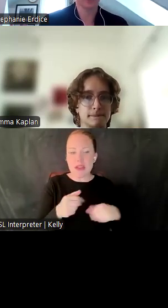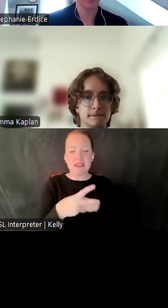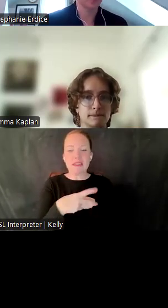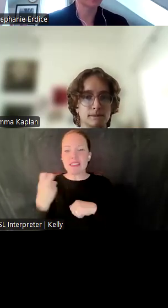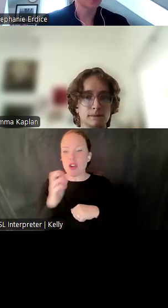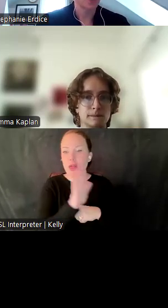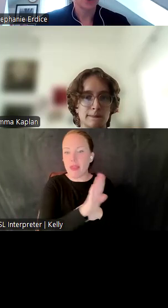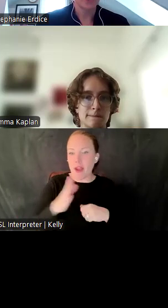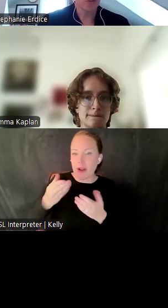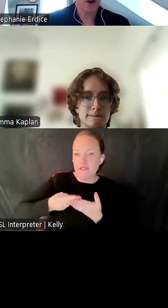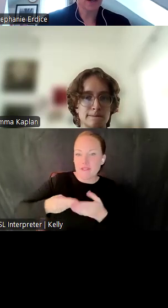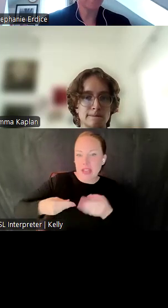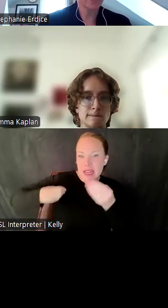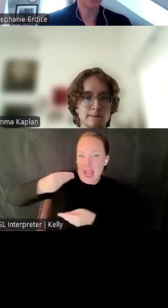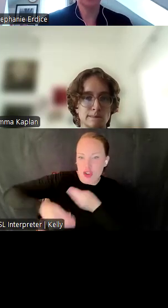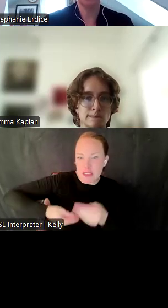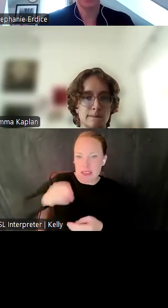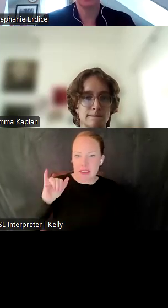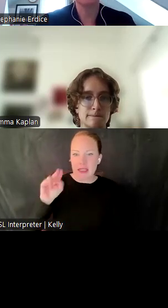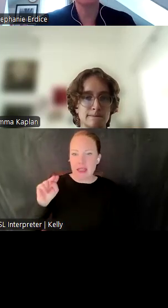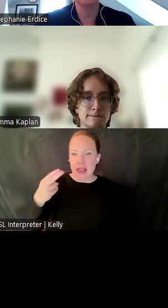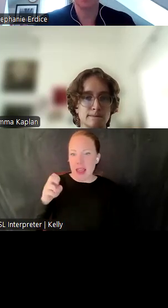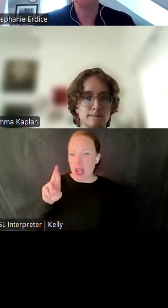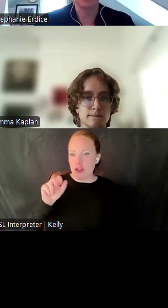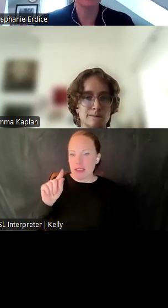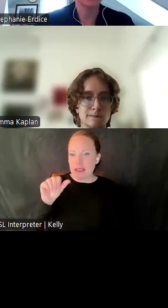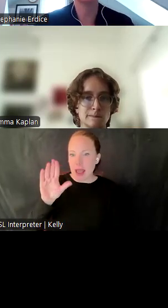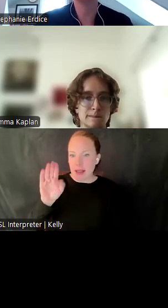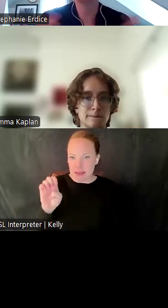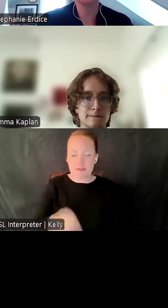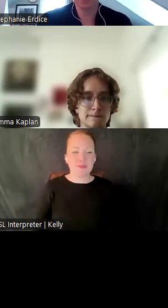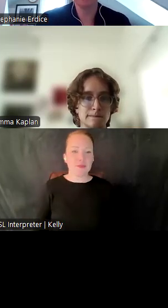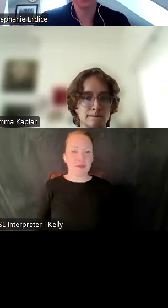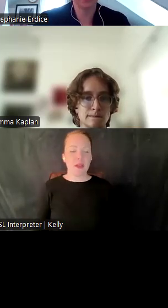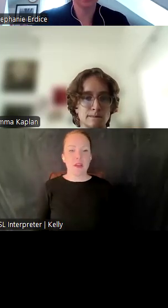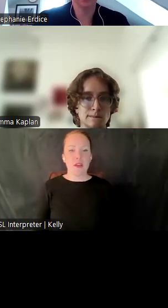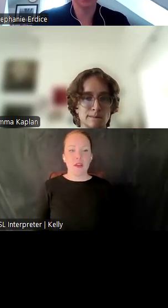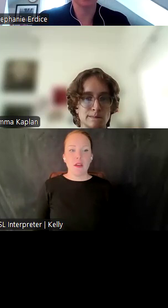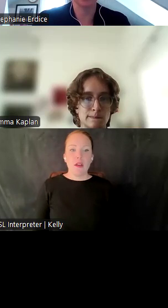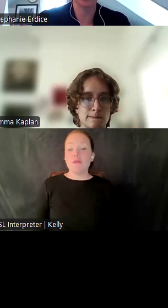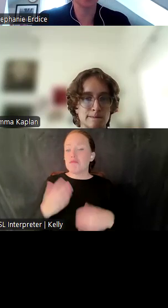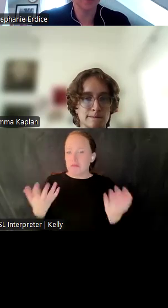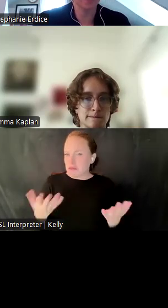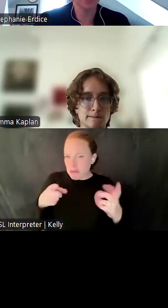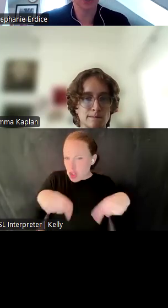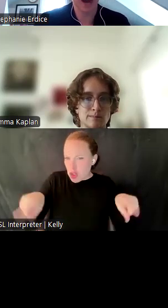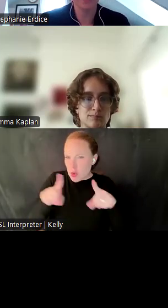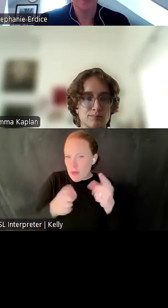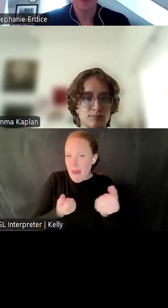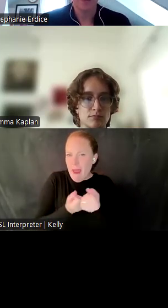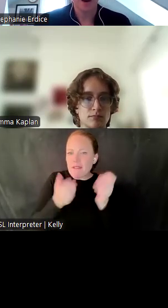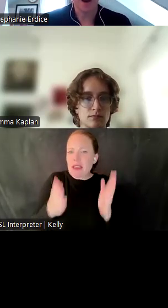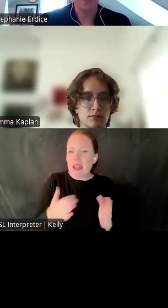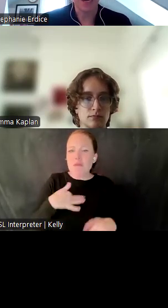as financial abuse. So I want to invite you as advocates and just people that have varied experiences to write in the